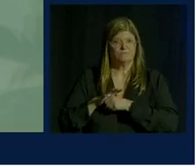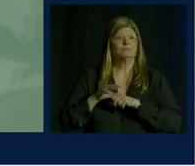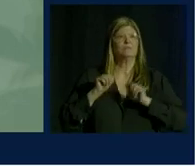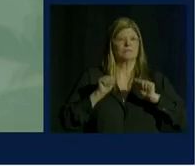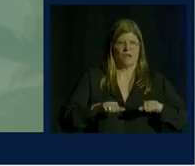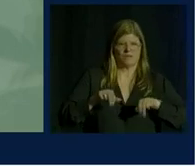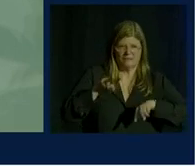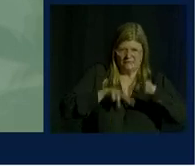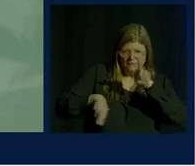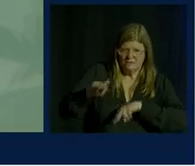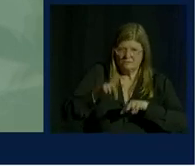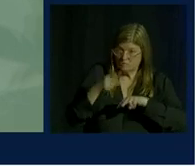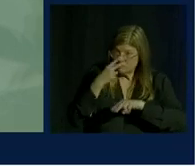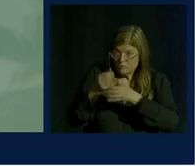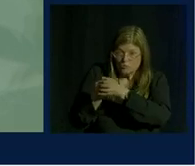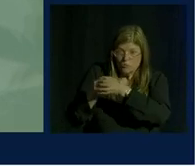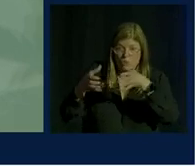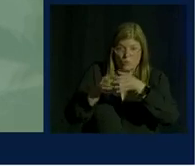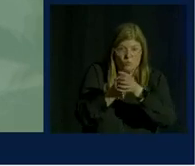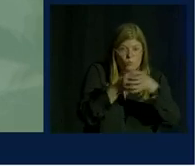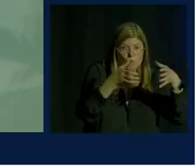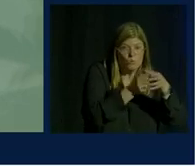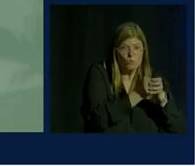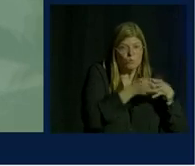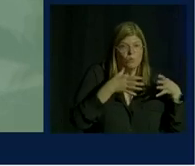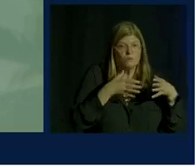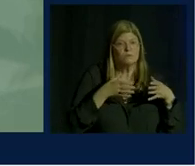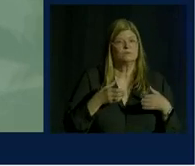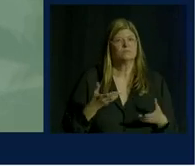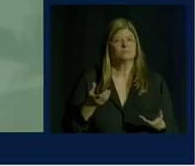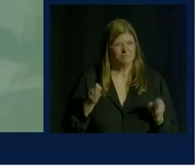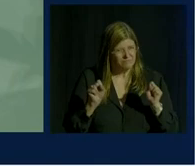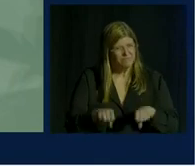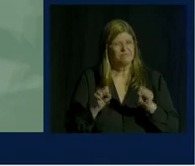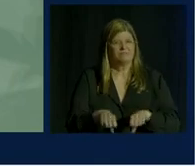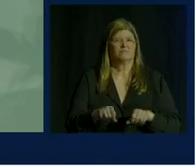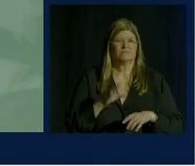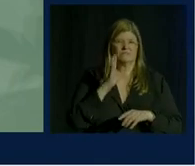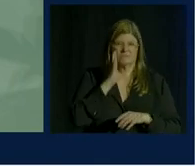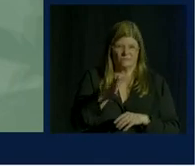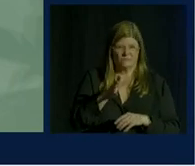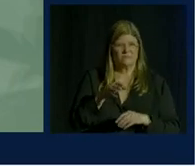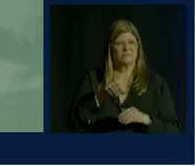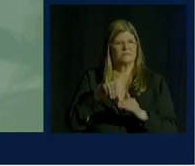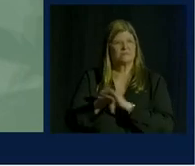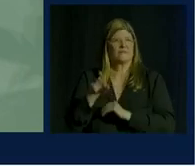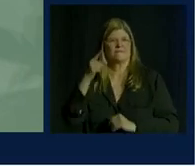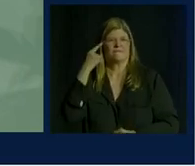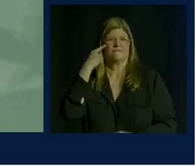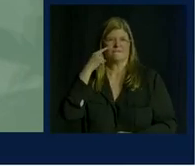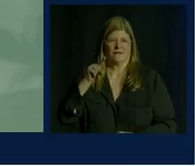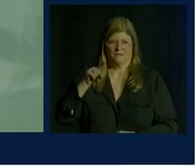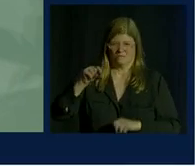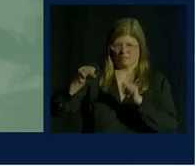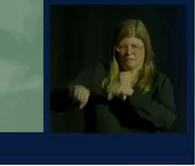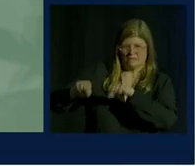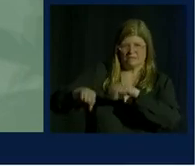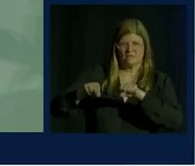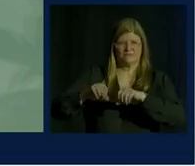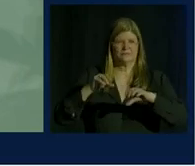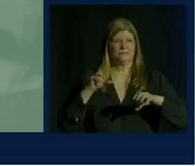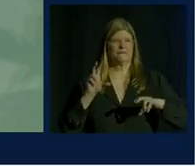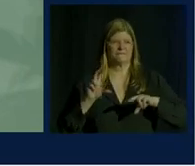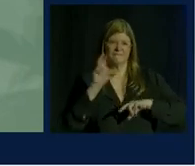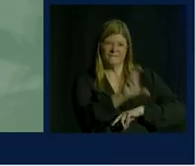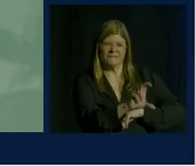growing, why not just open another access point to the portal to where potential investors, local investors, can say,